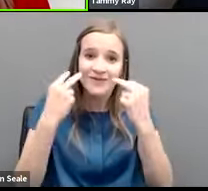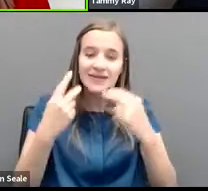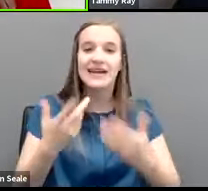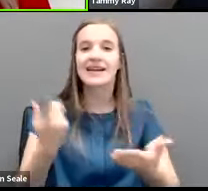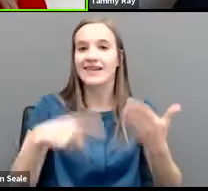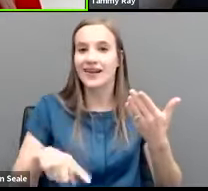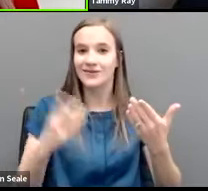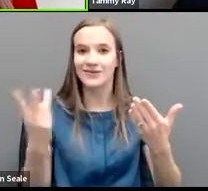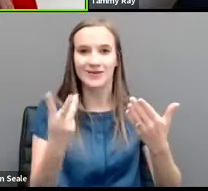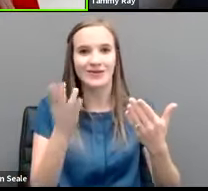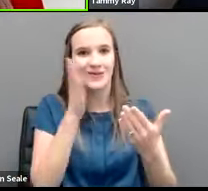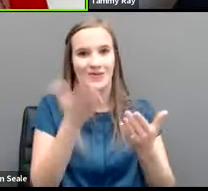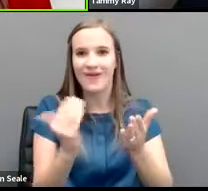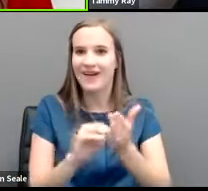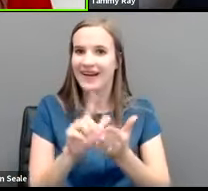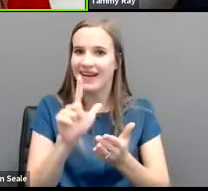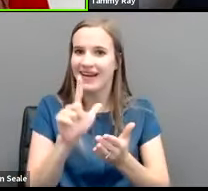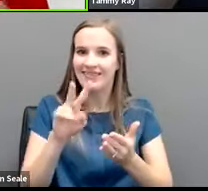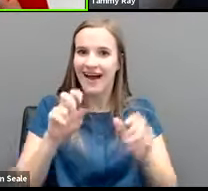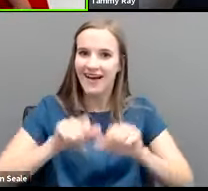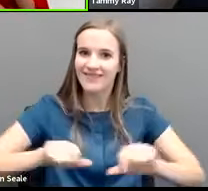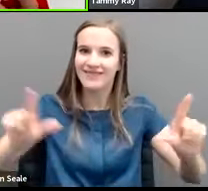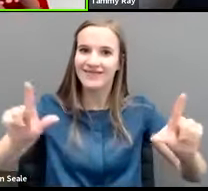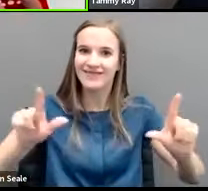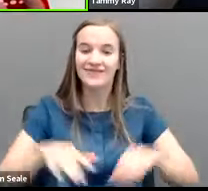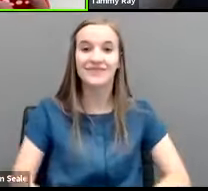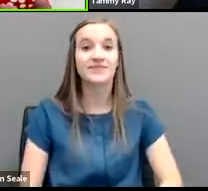next Wednesday. So until then,